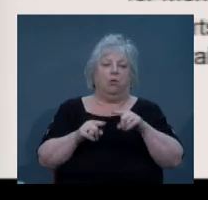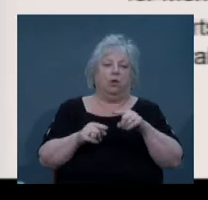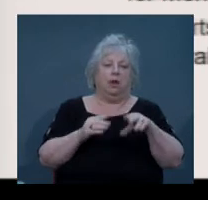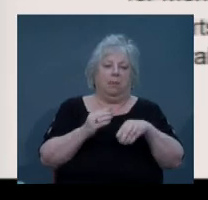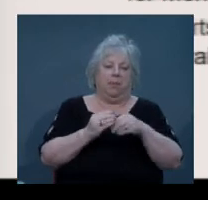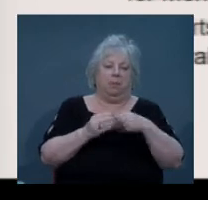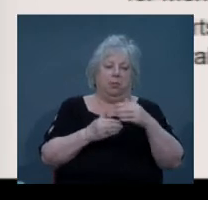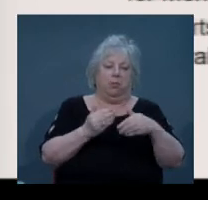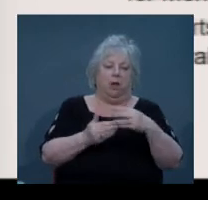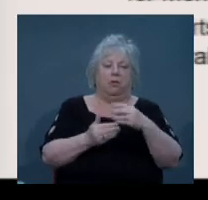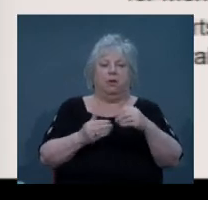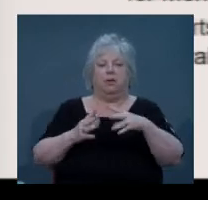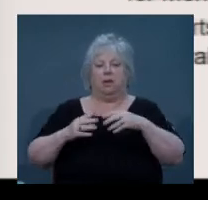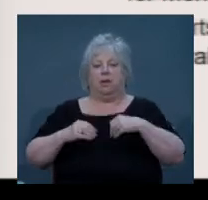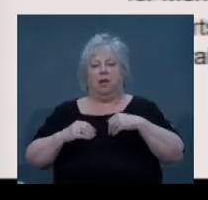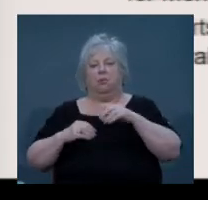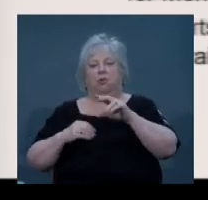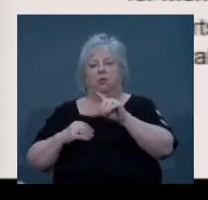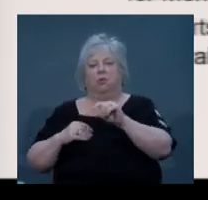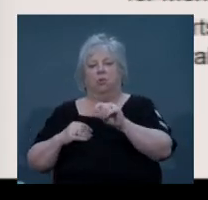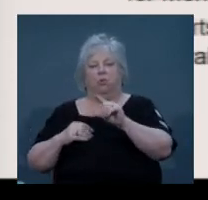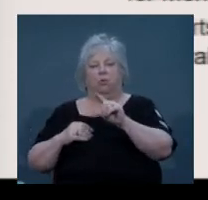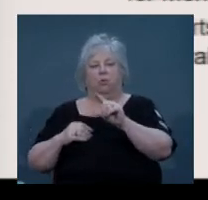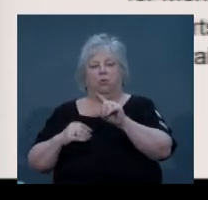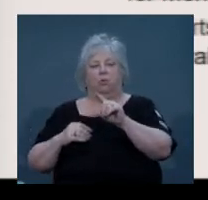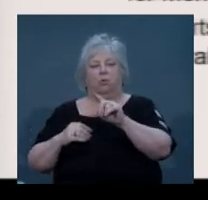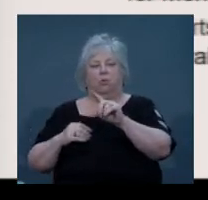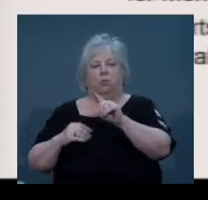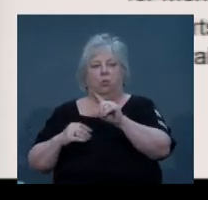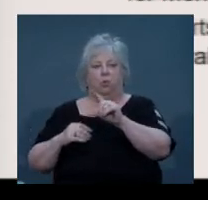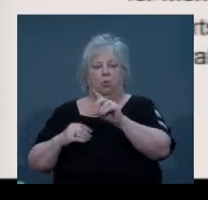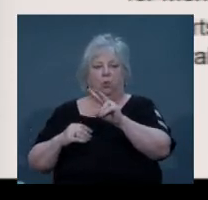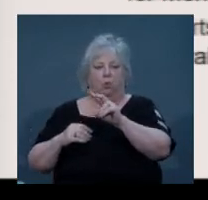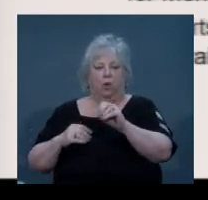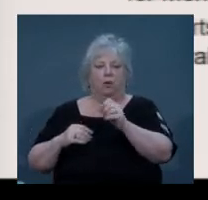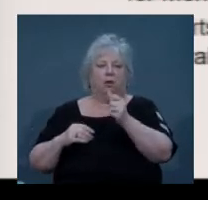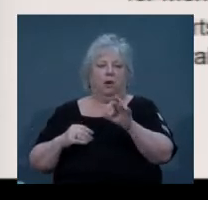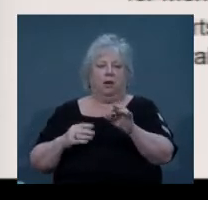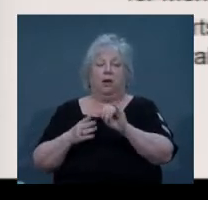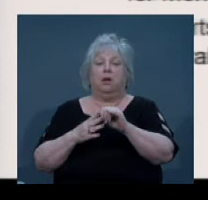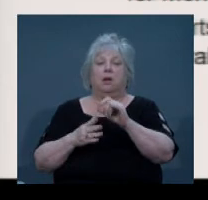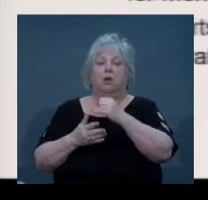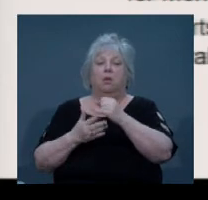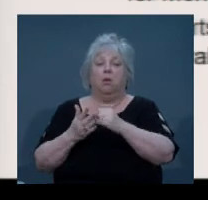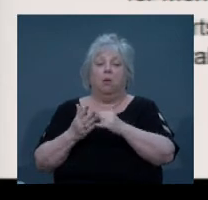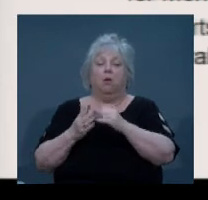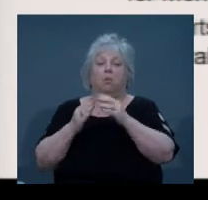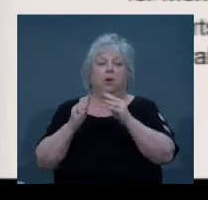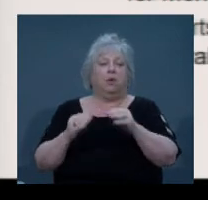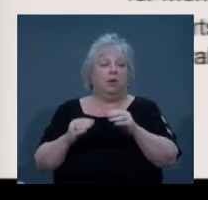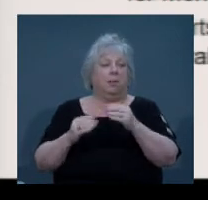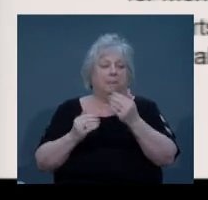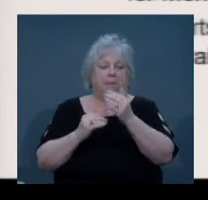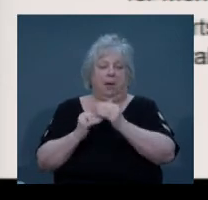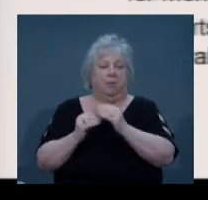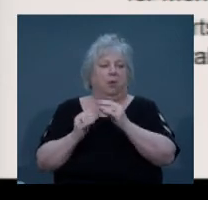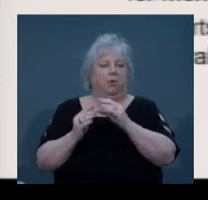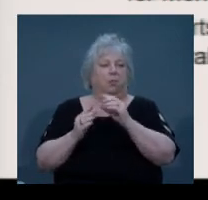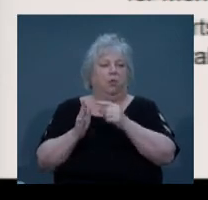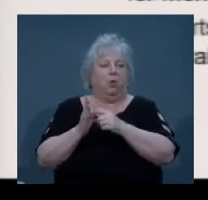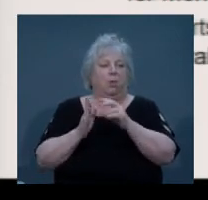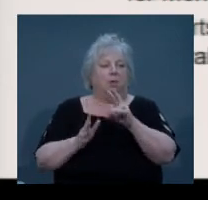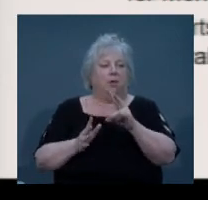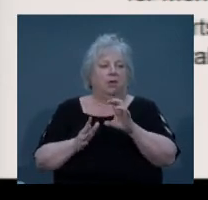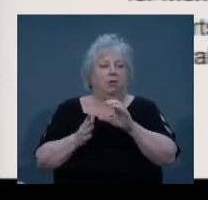process and during the adoption of the 2019 budget, the Art Center minimum funding requirement of $700,000